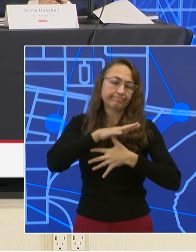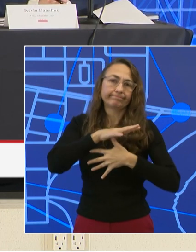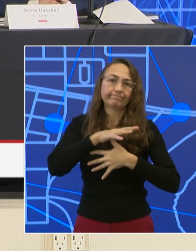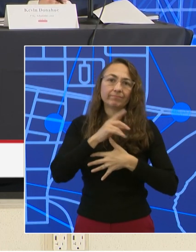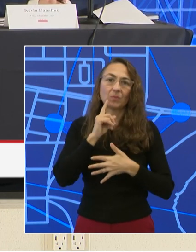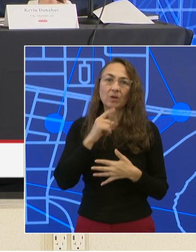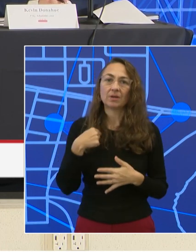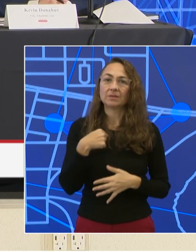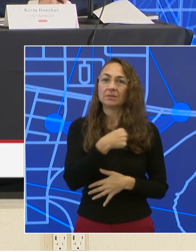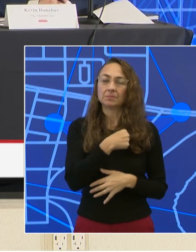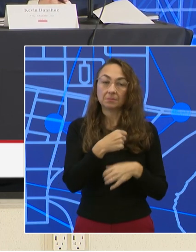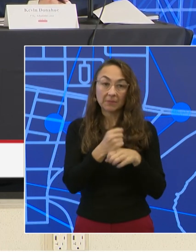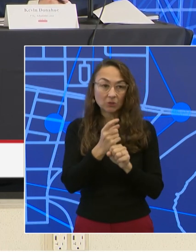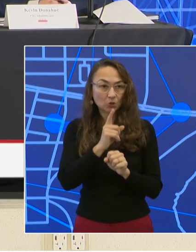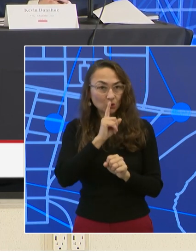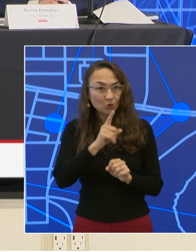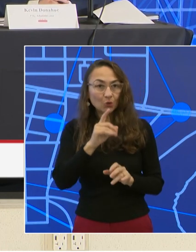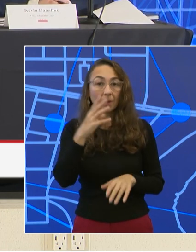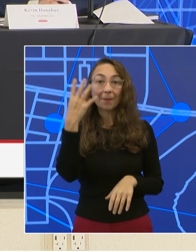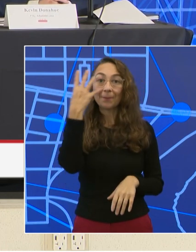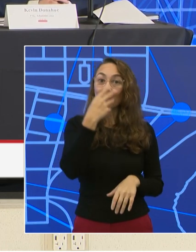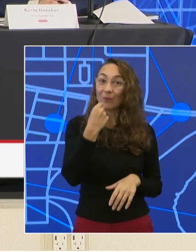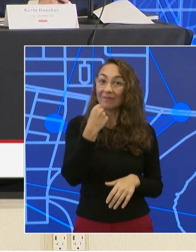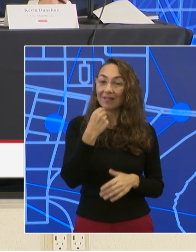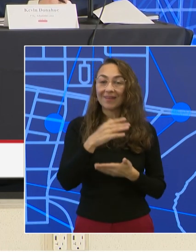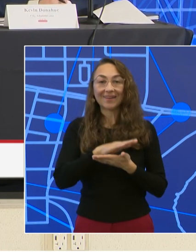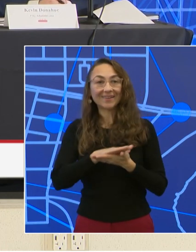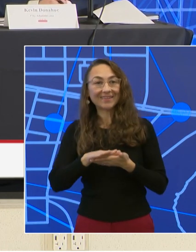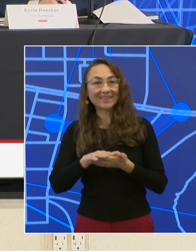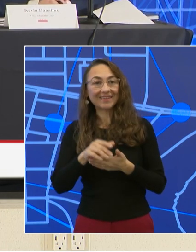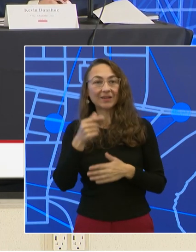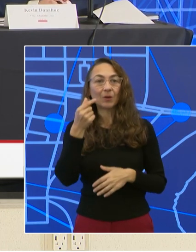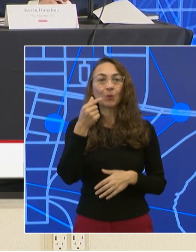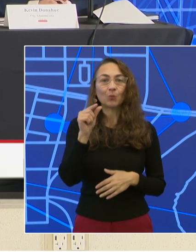to be a beautiful, clean, and green city is a priority.